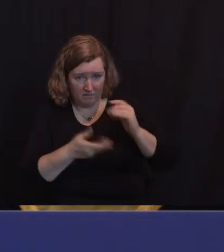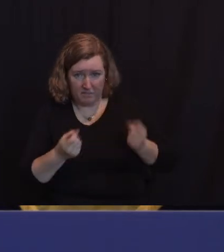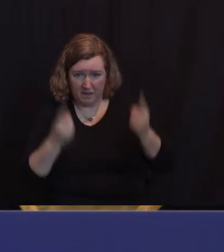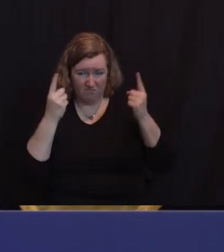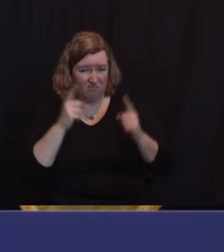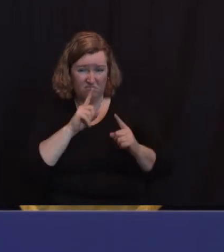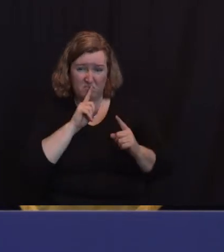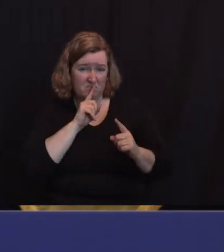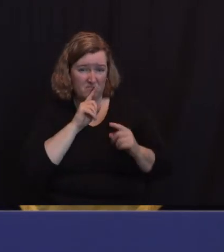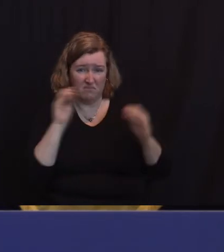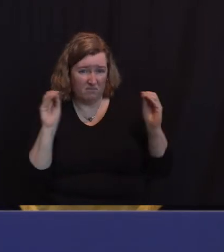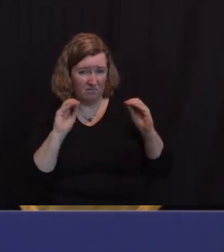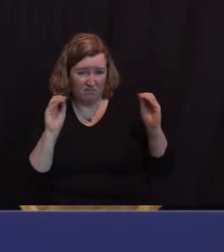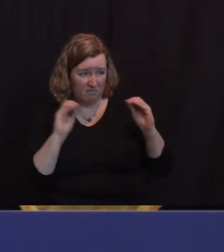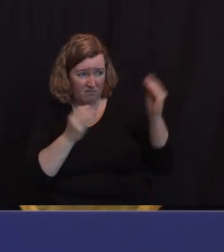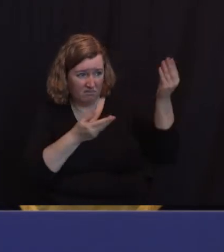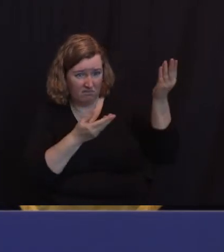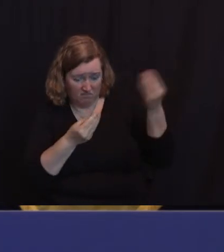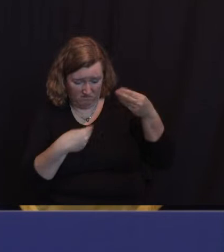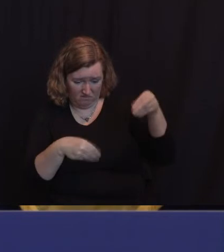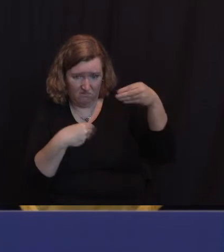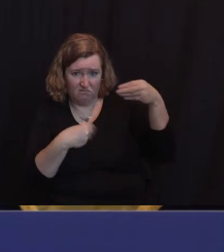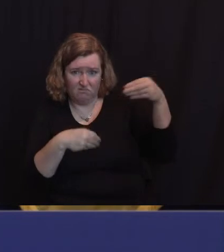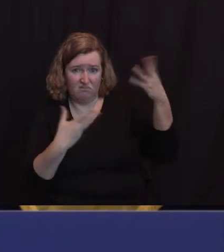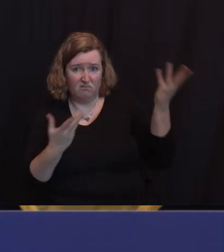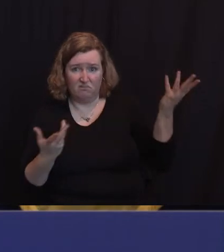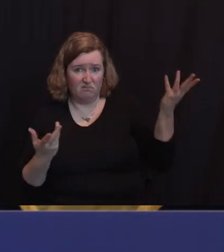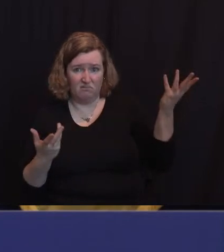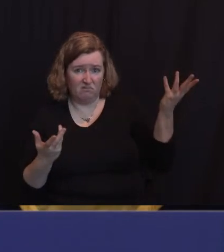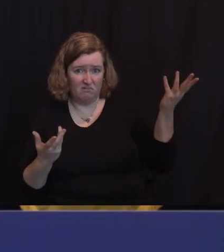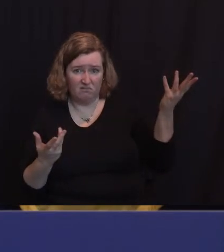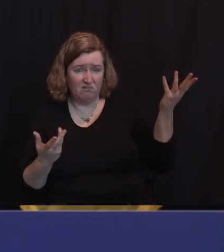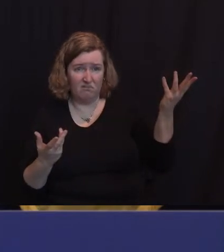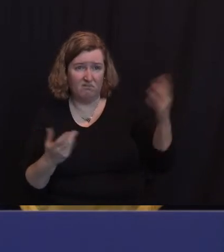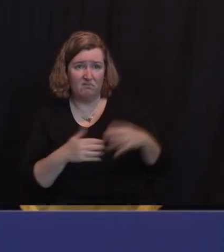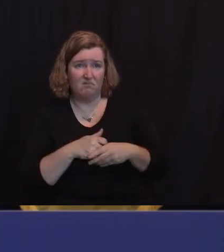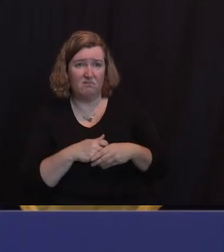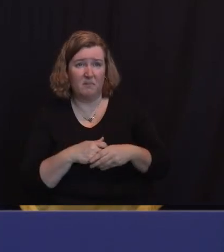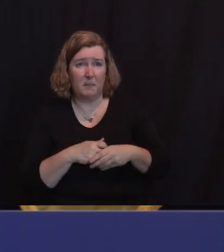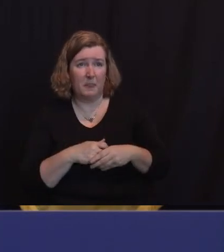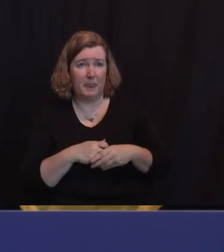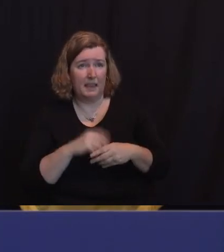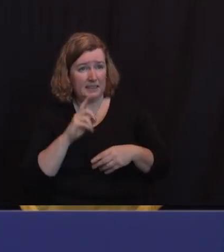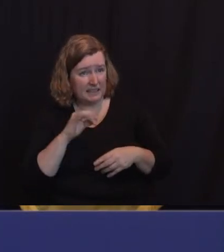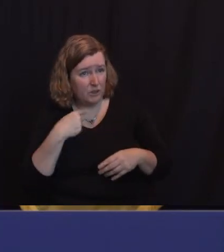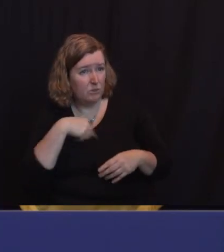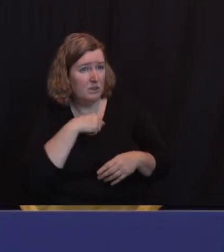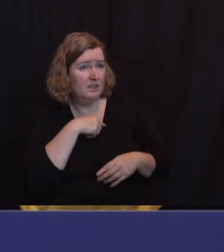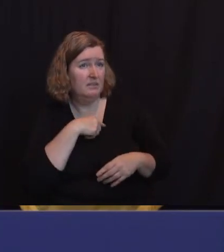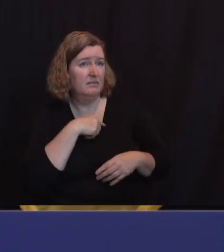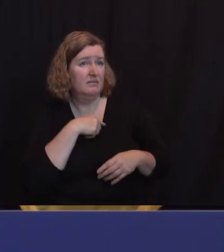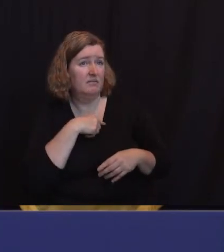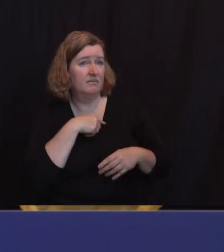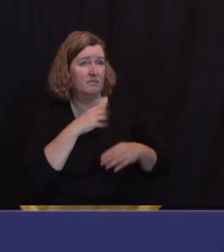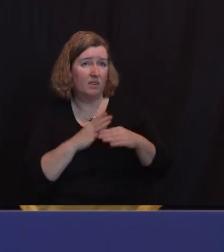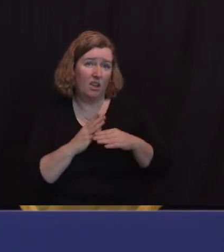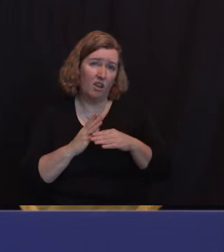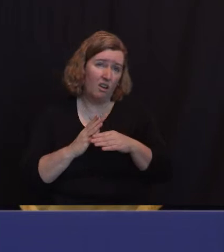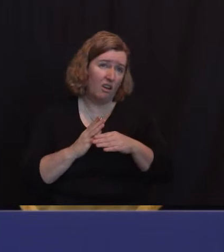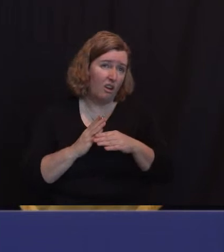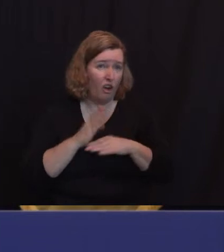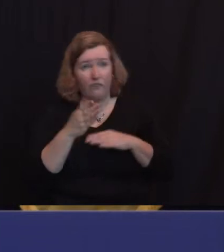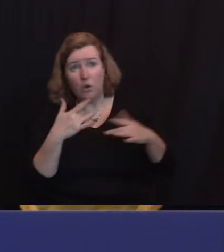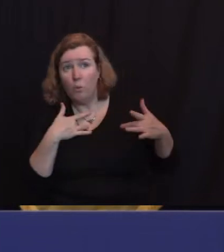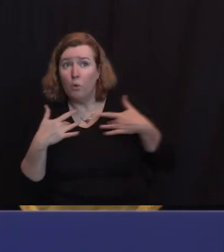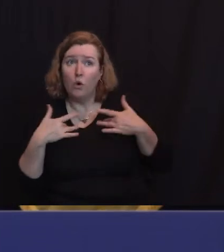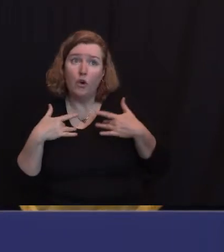Tell that we overstated the impact of the pandemic to any of the 2 million people who lost their